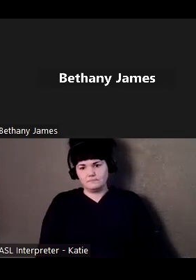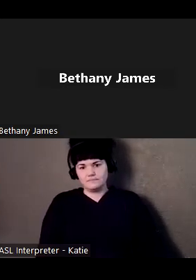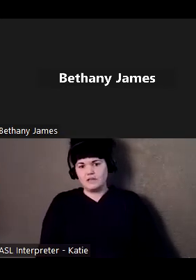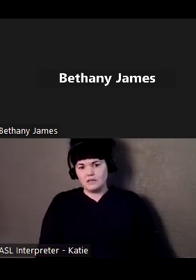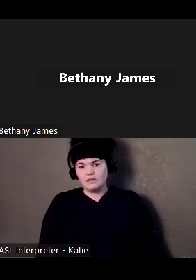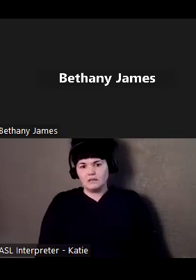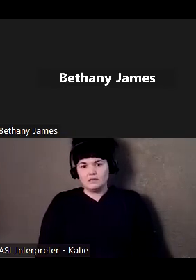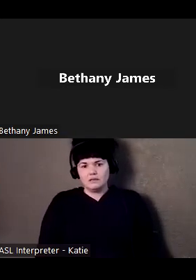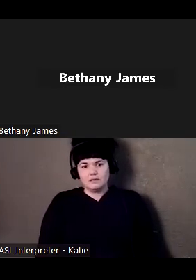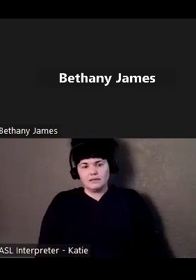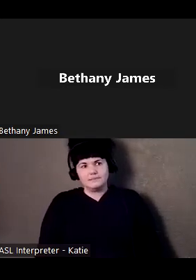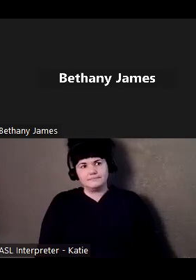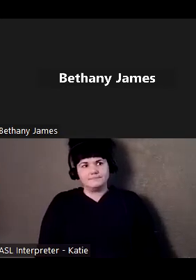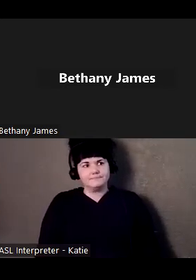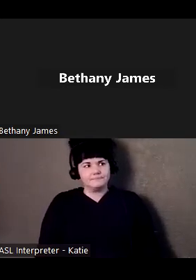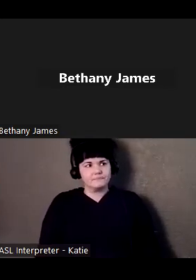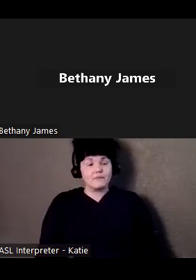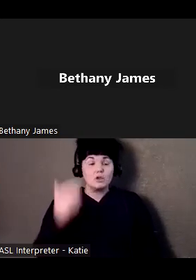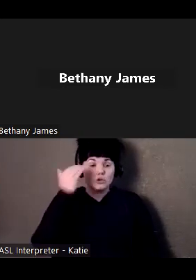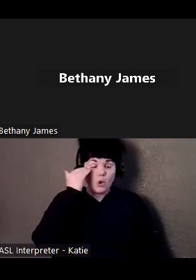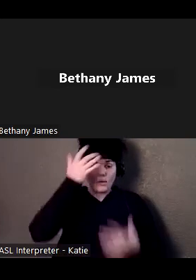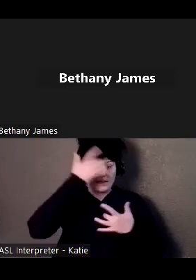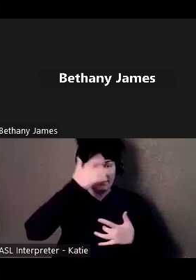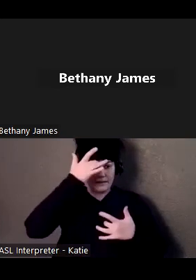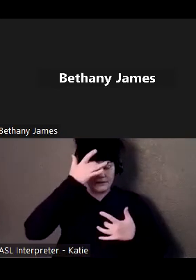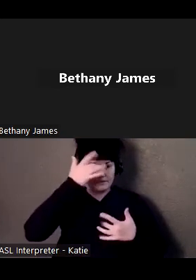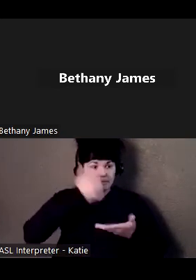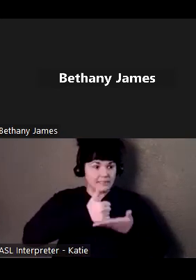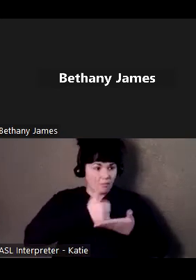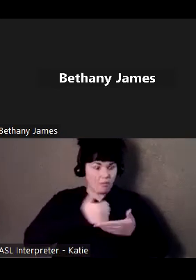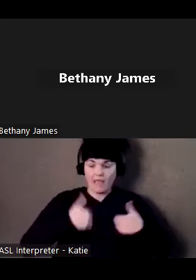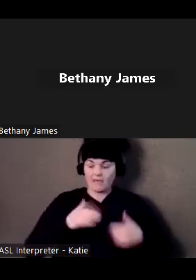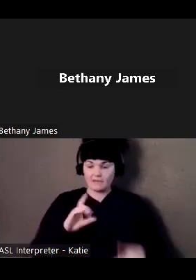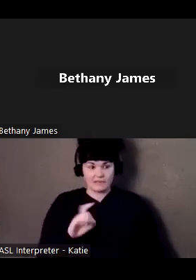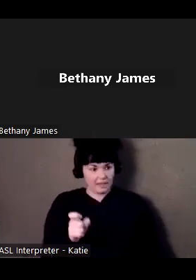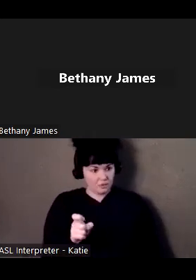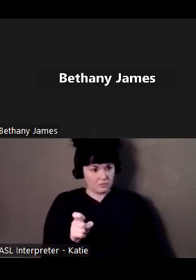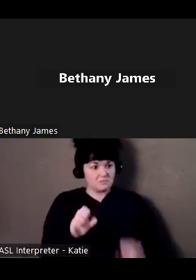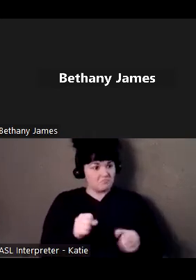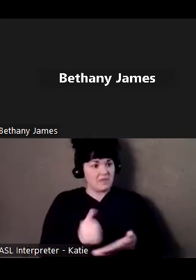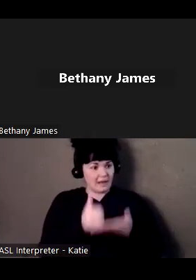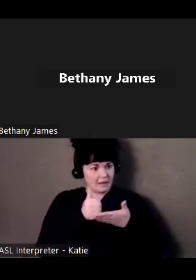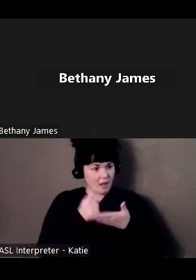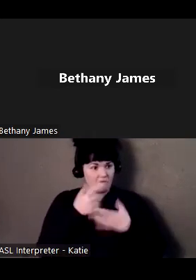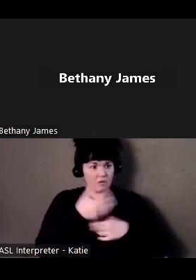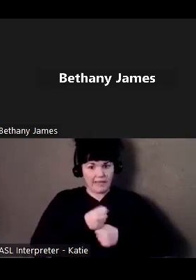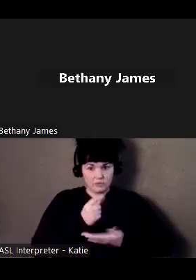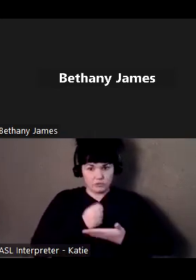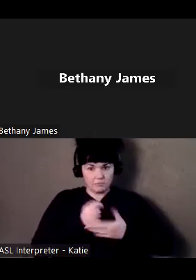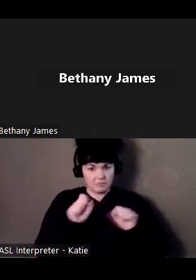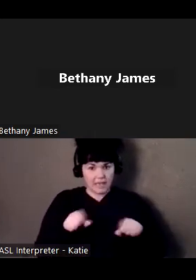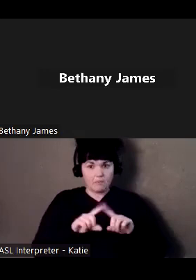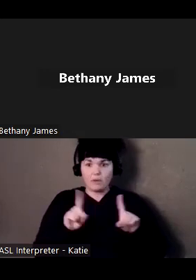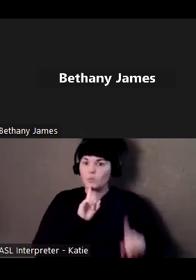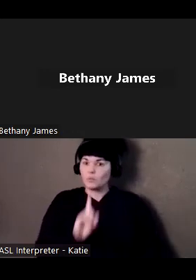you know, knowing the illness is helpful. Having a diagnosis can be helpful in receiving treatment. But